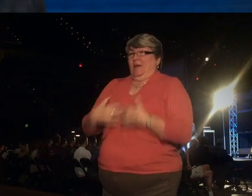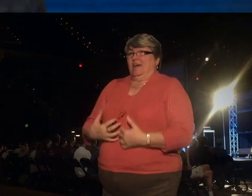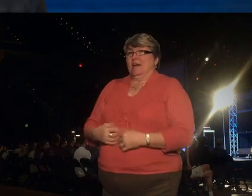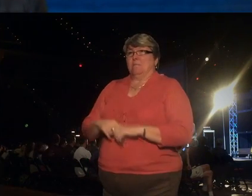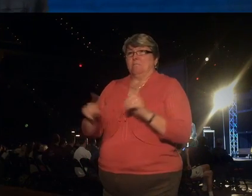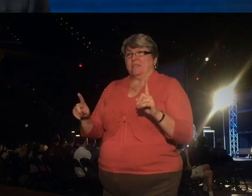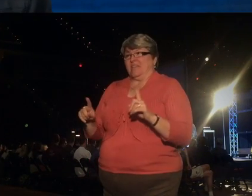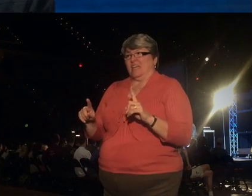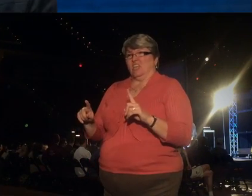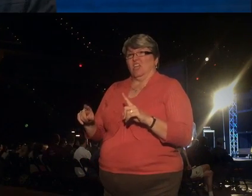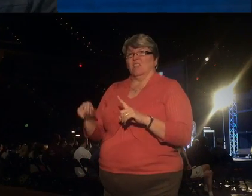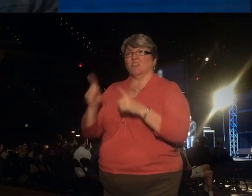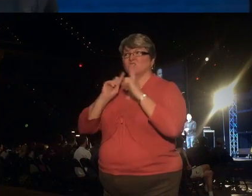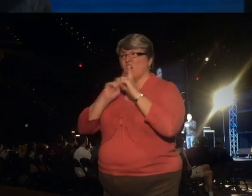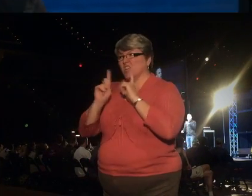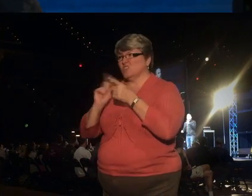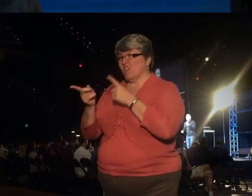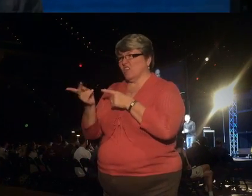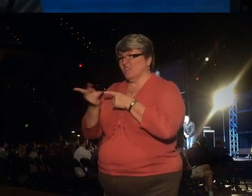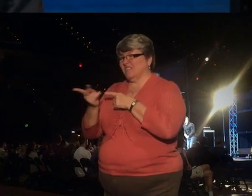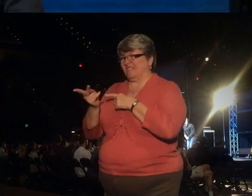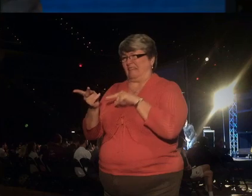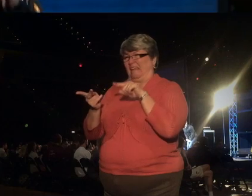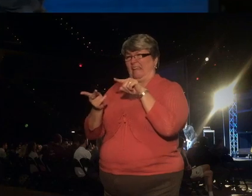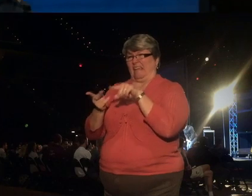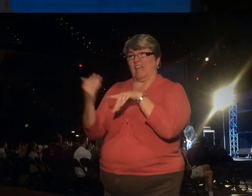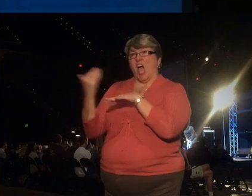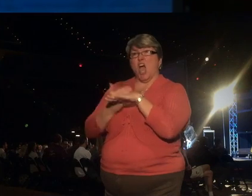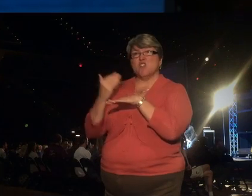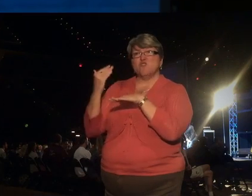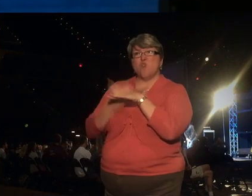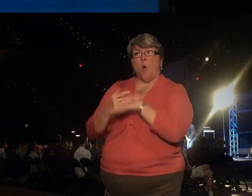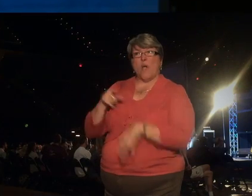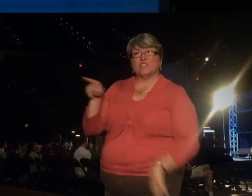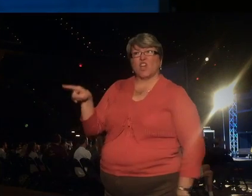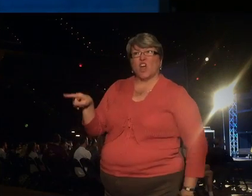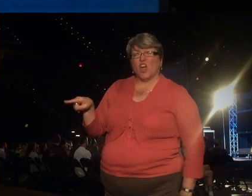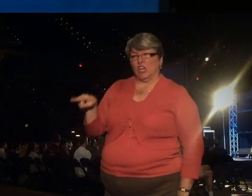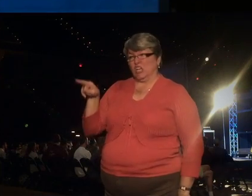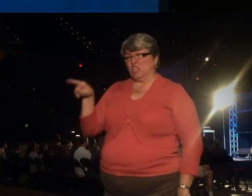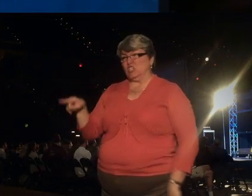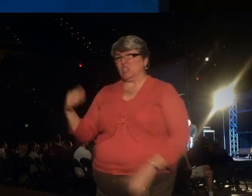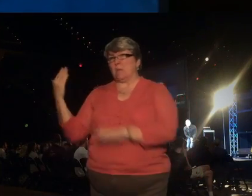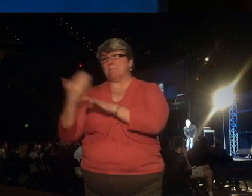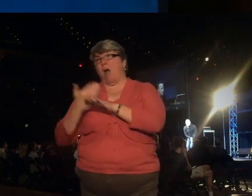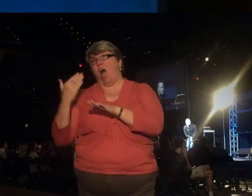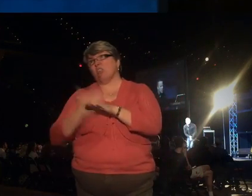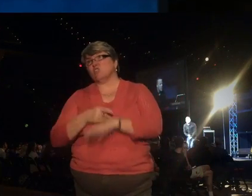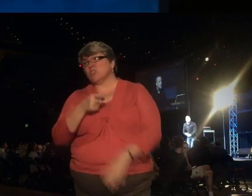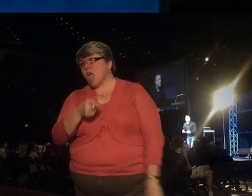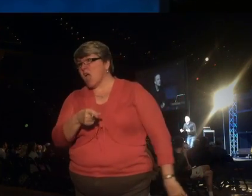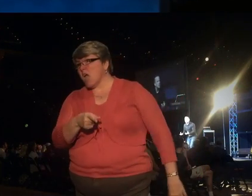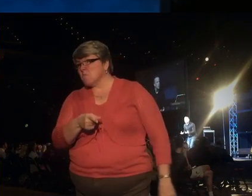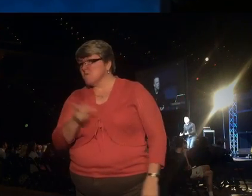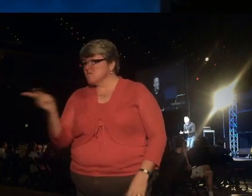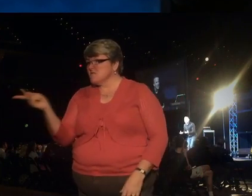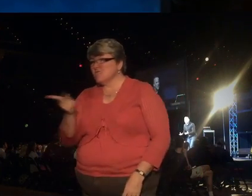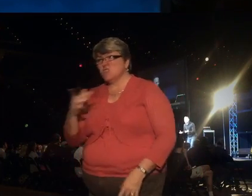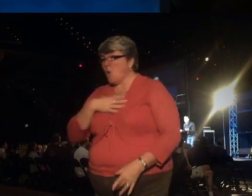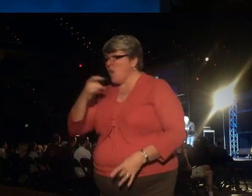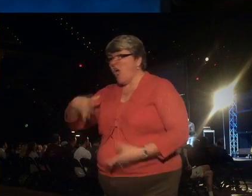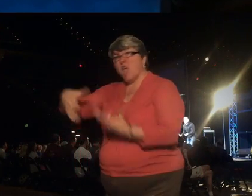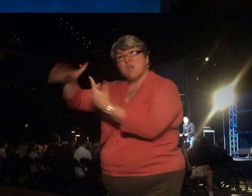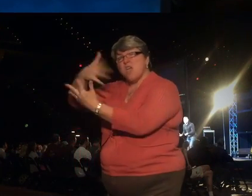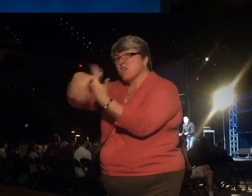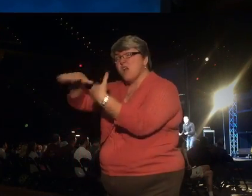you go, he annoys her, she bothers him. They don't like hanging off. And when